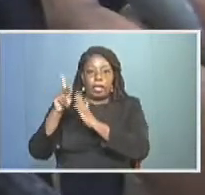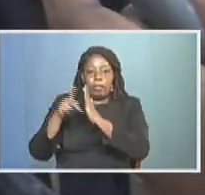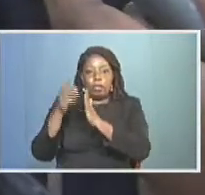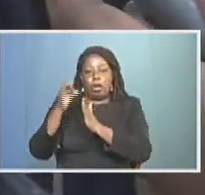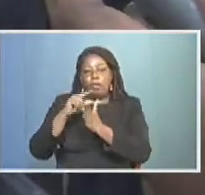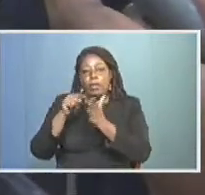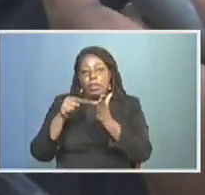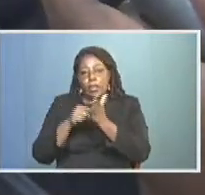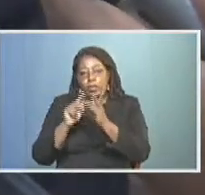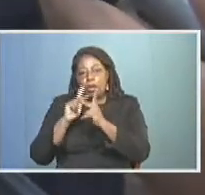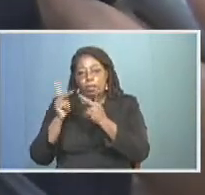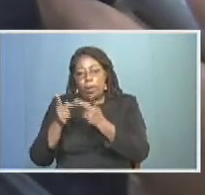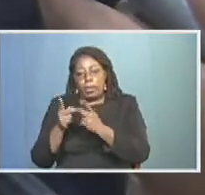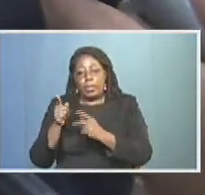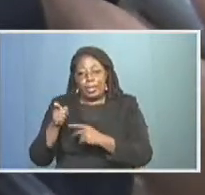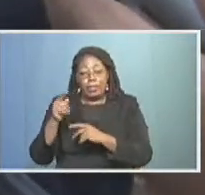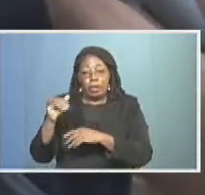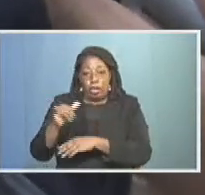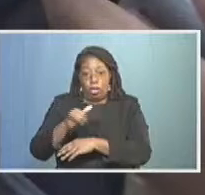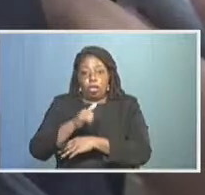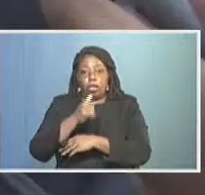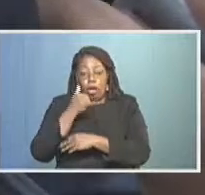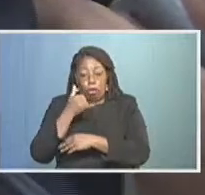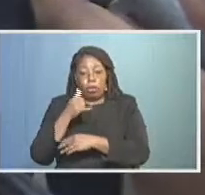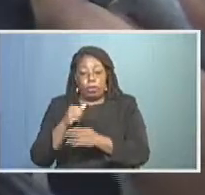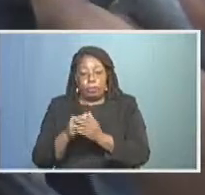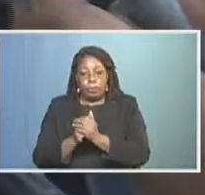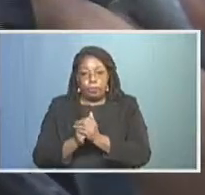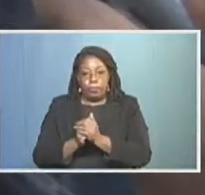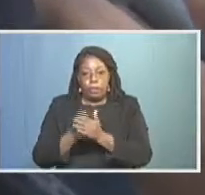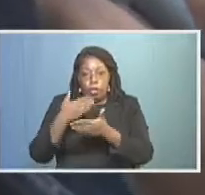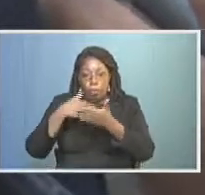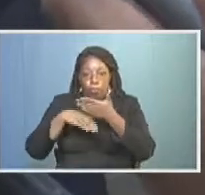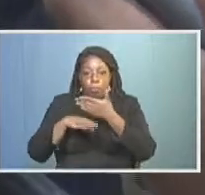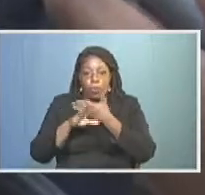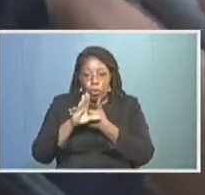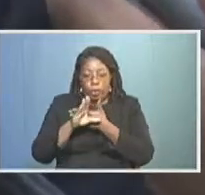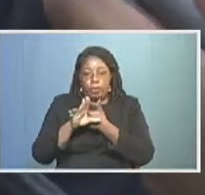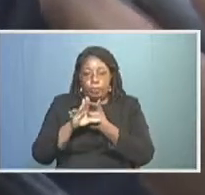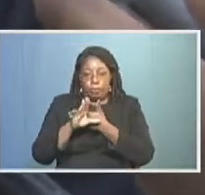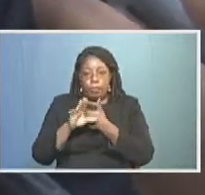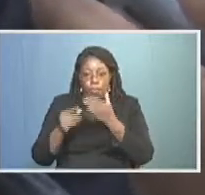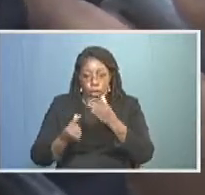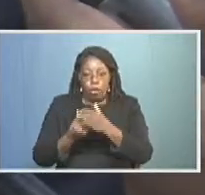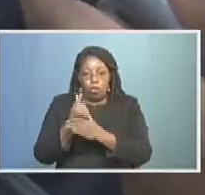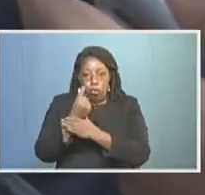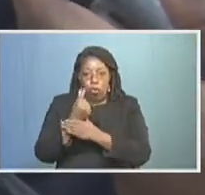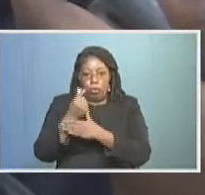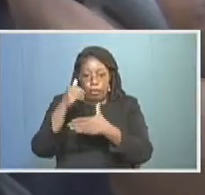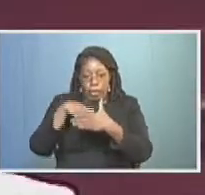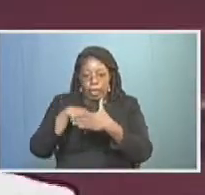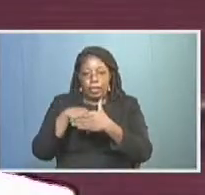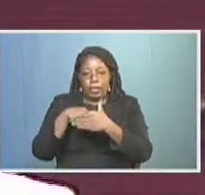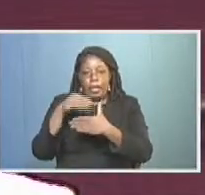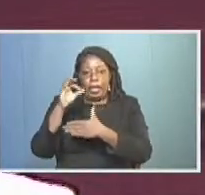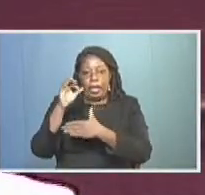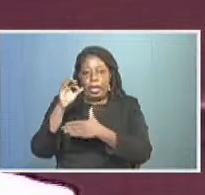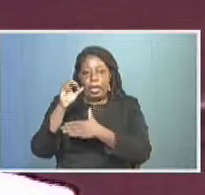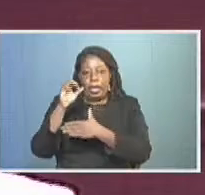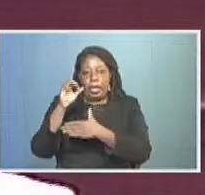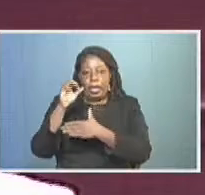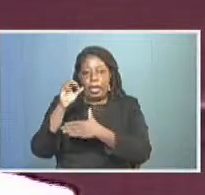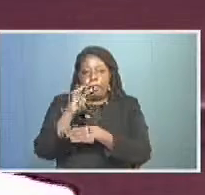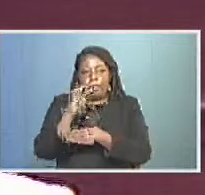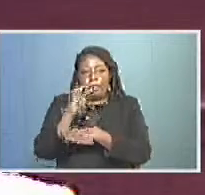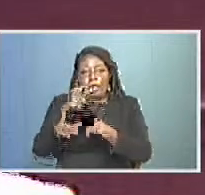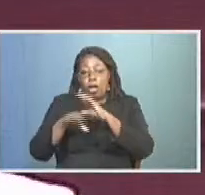party. He's a young man, in my view, born and bred into the F&M. Of his